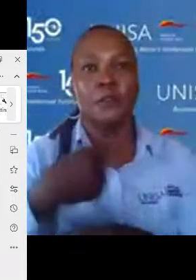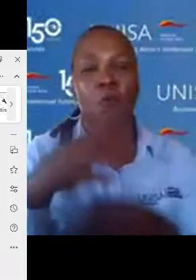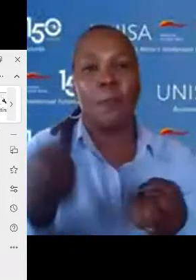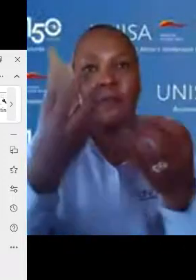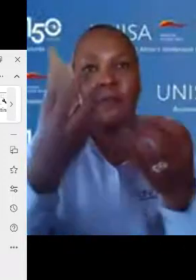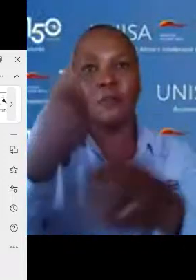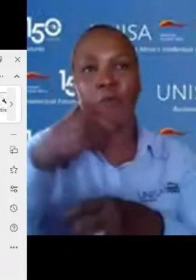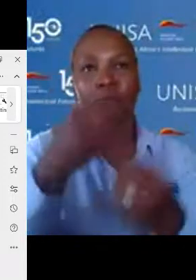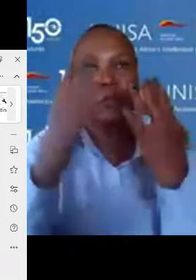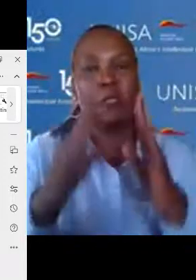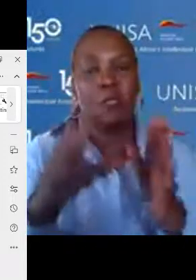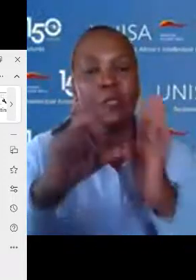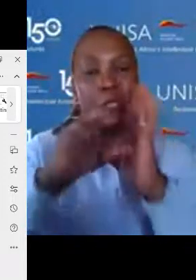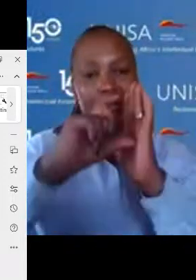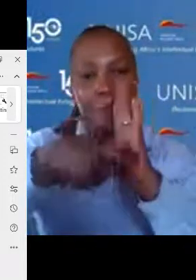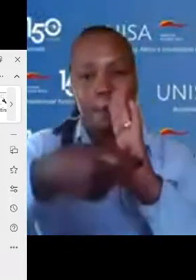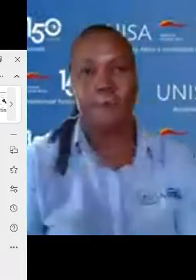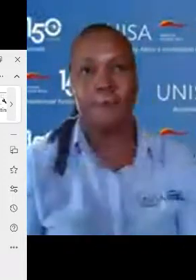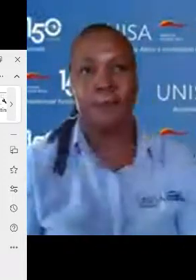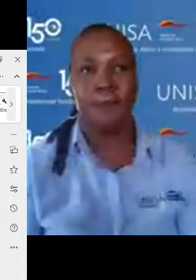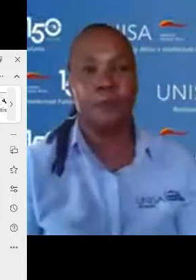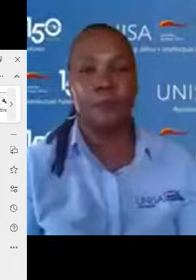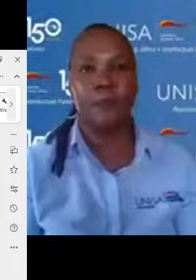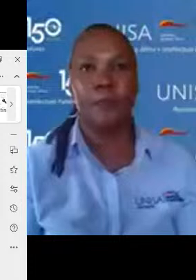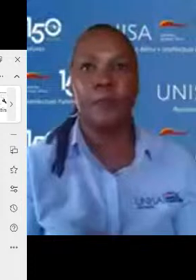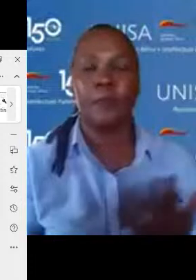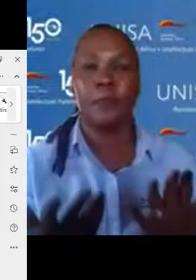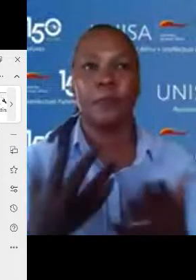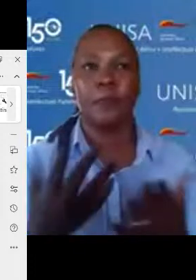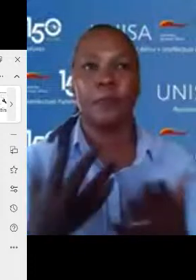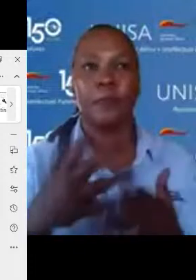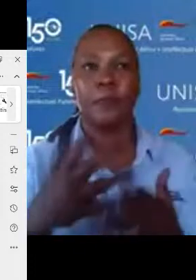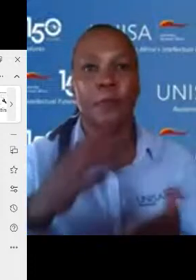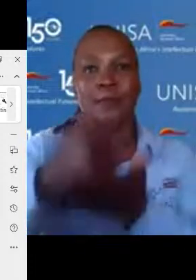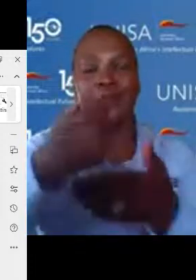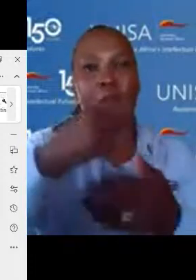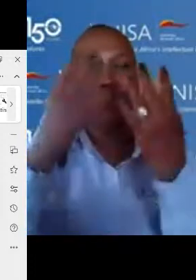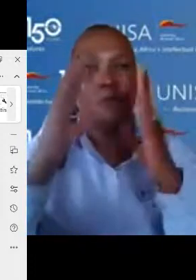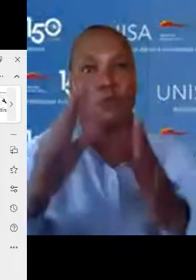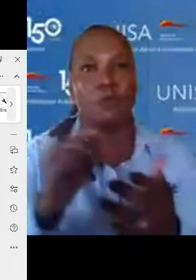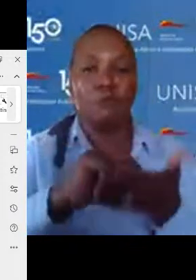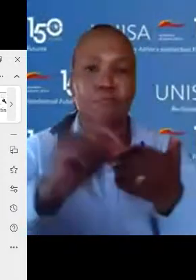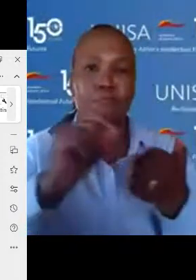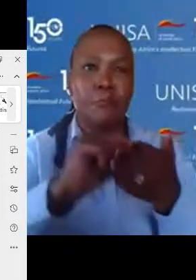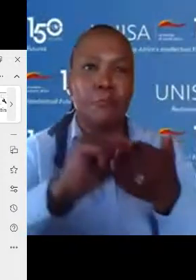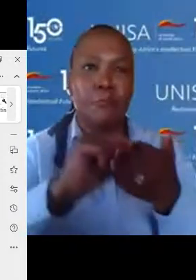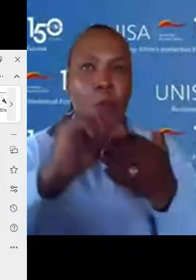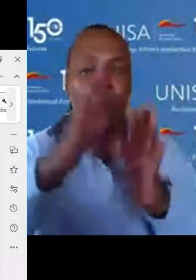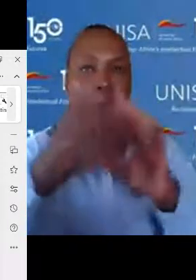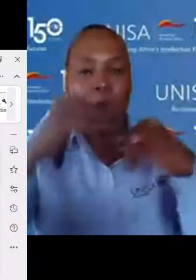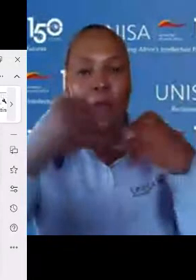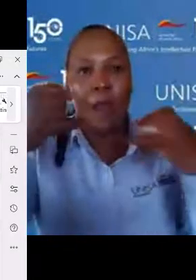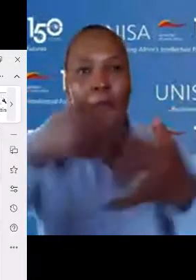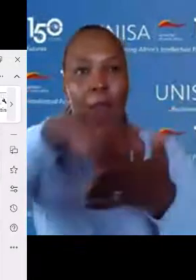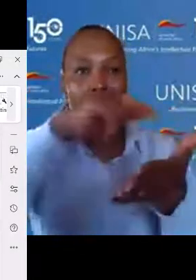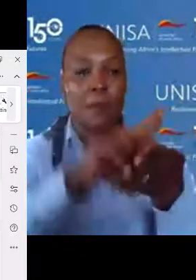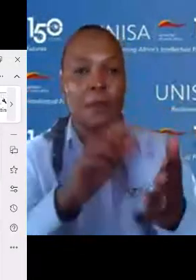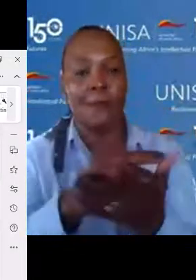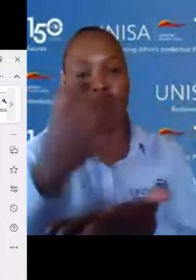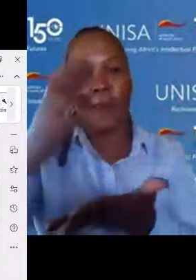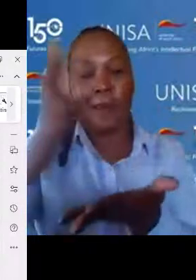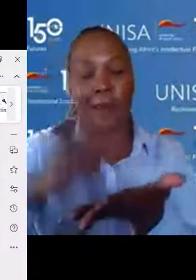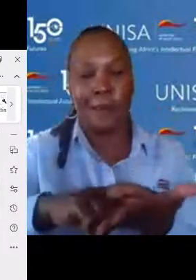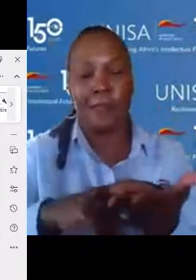with disabilities. We assist our students to complete online application and registration.